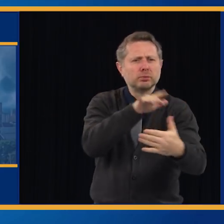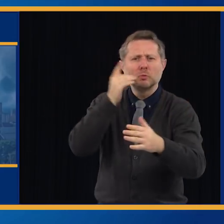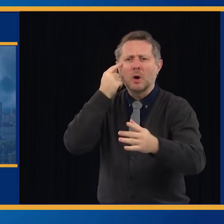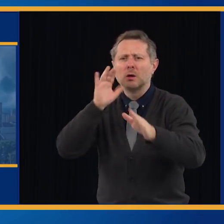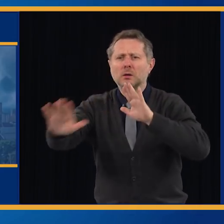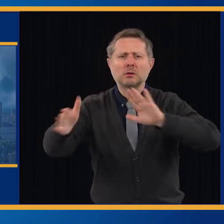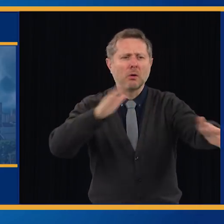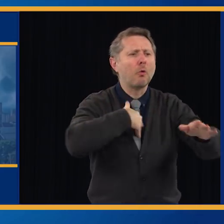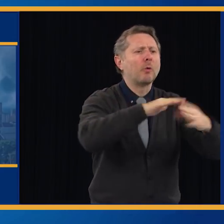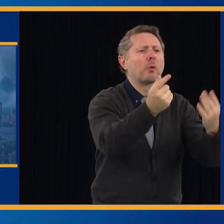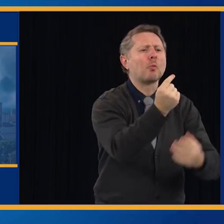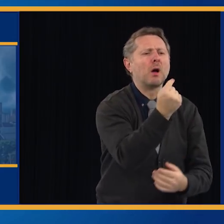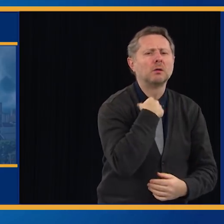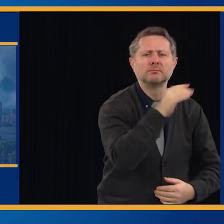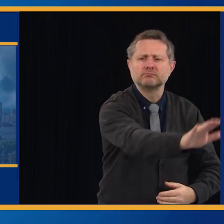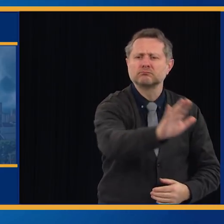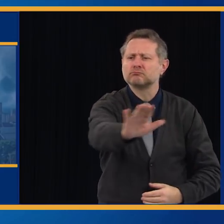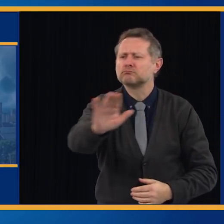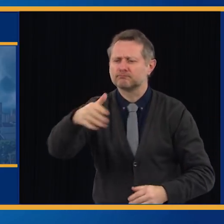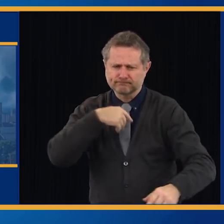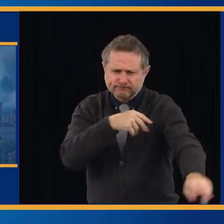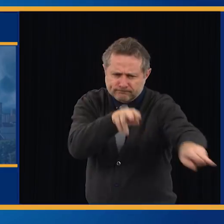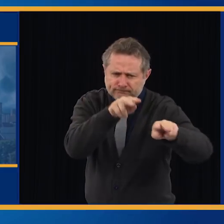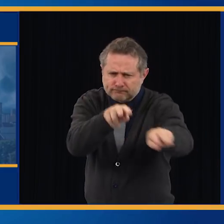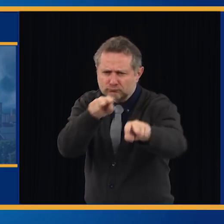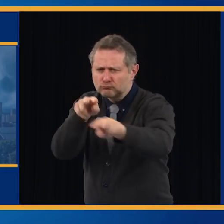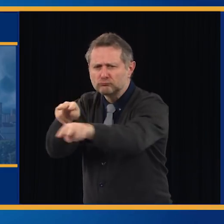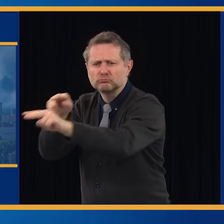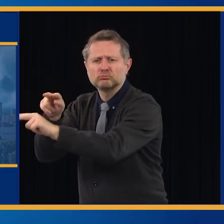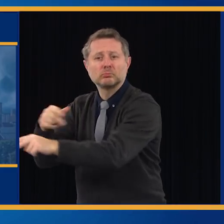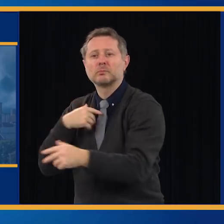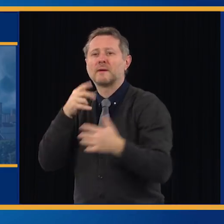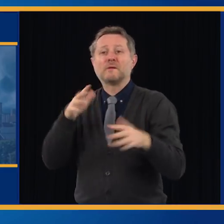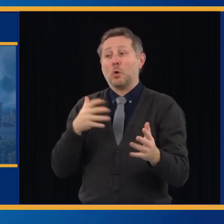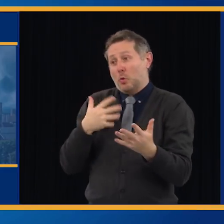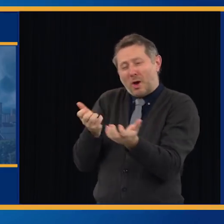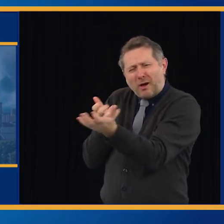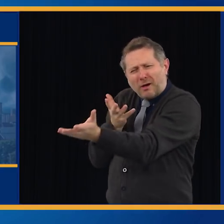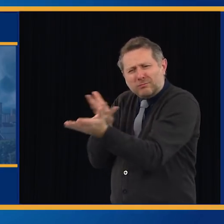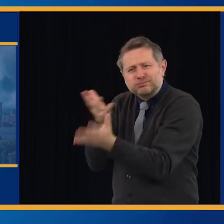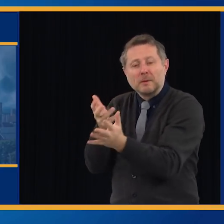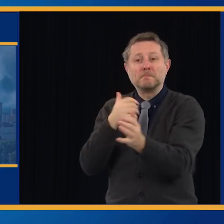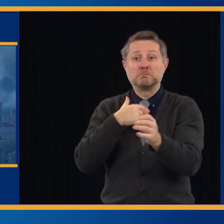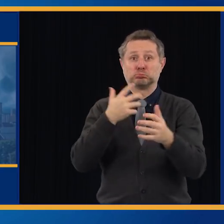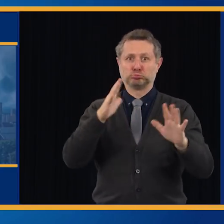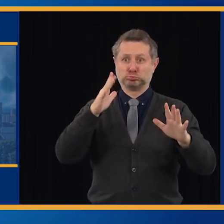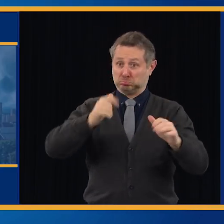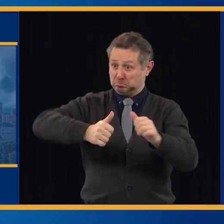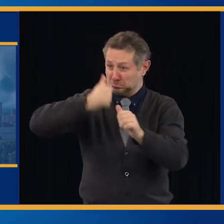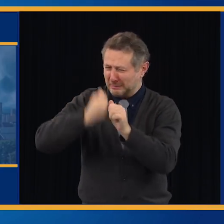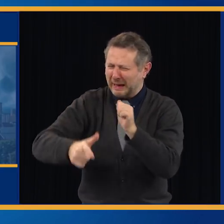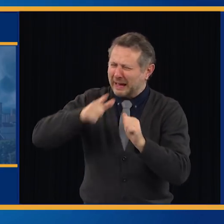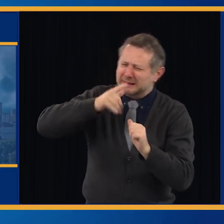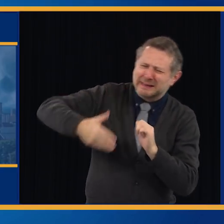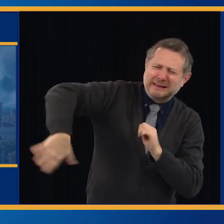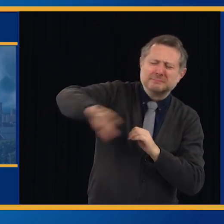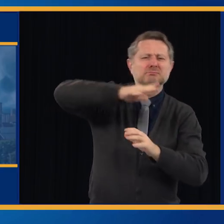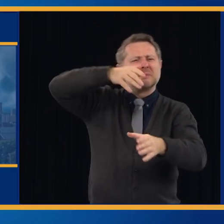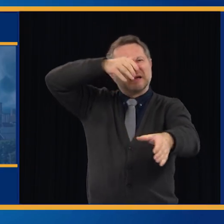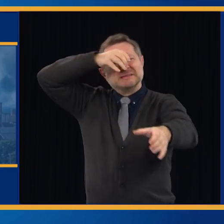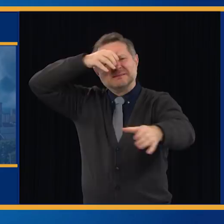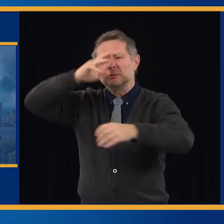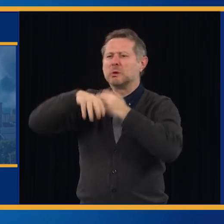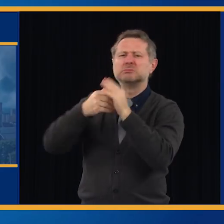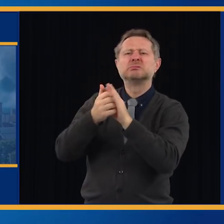country. We've spoken to every expert on the globe who's been through this before, and we've come up